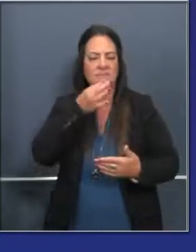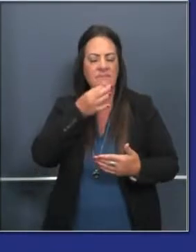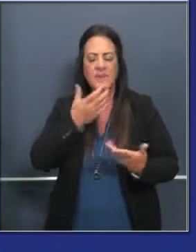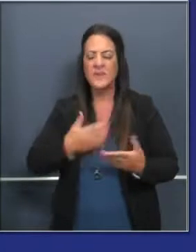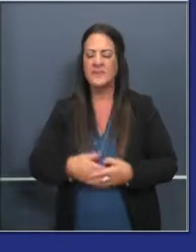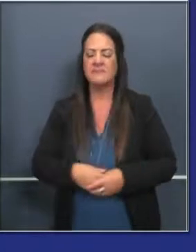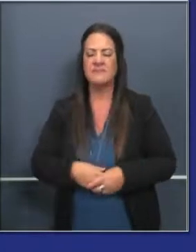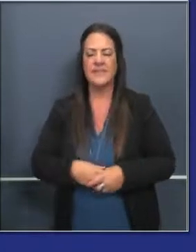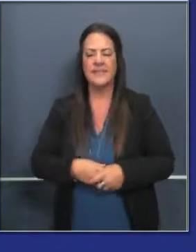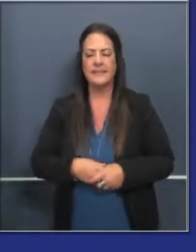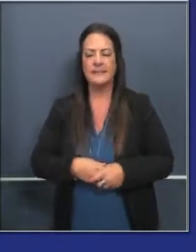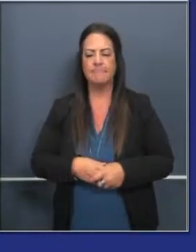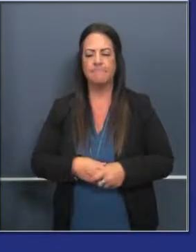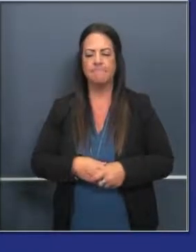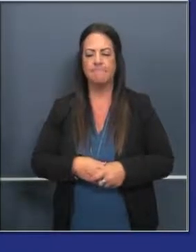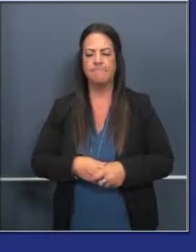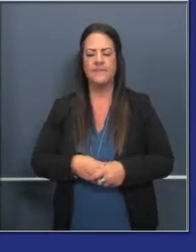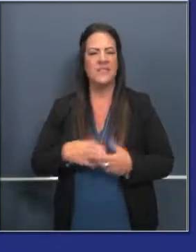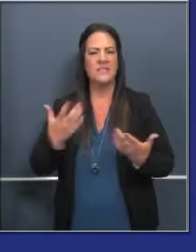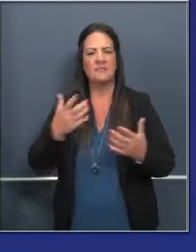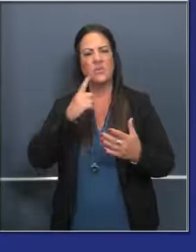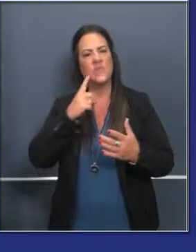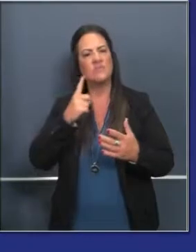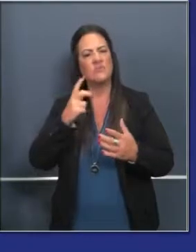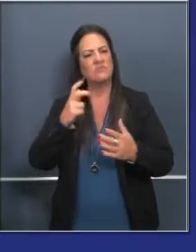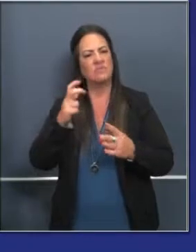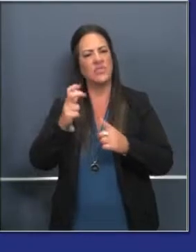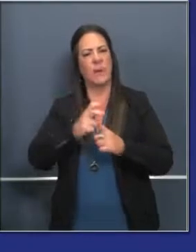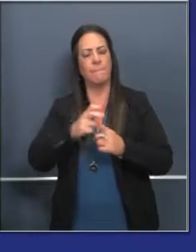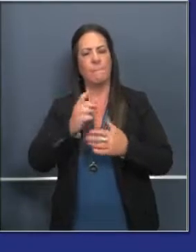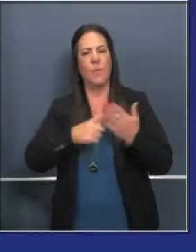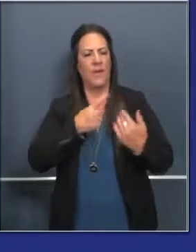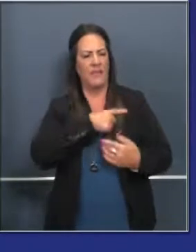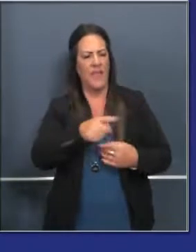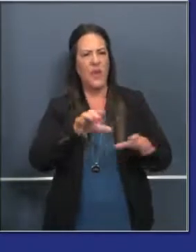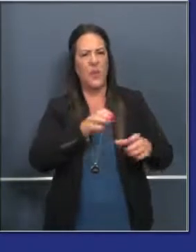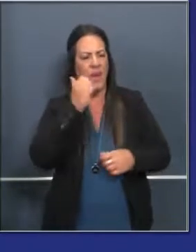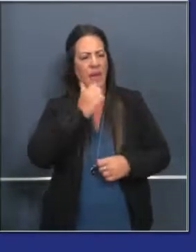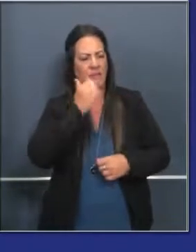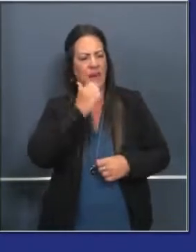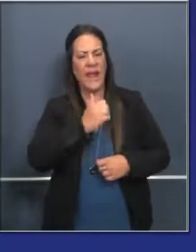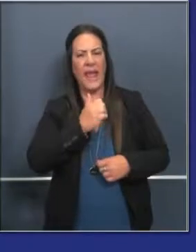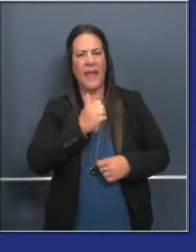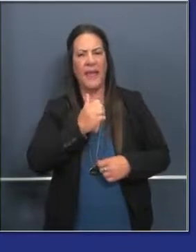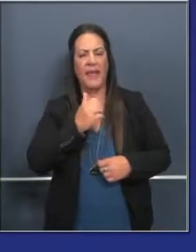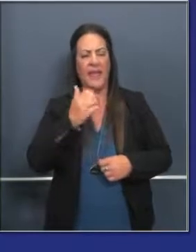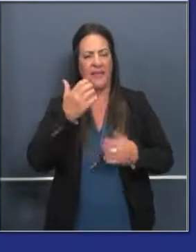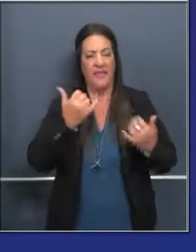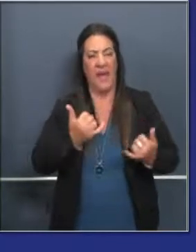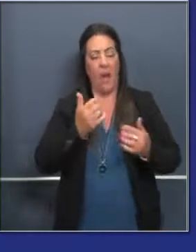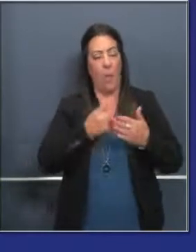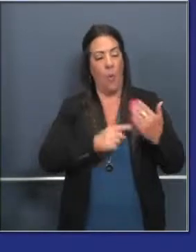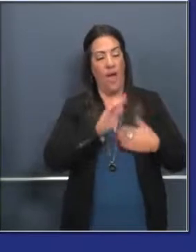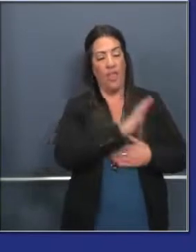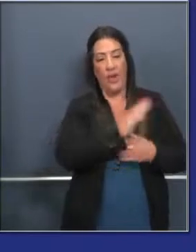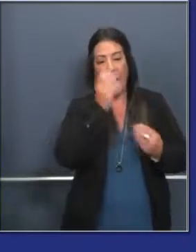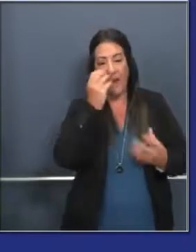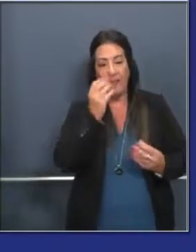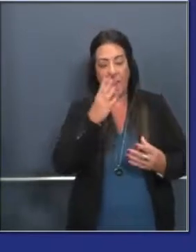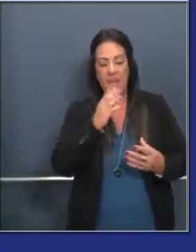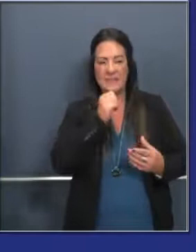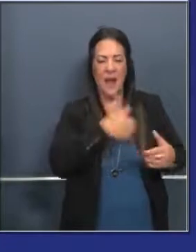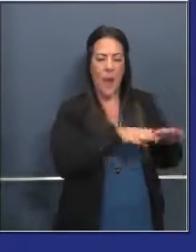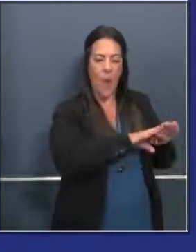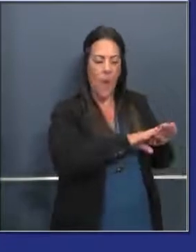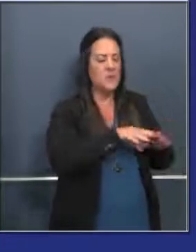data expertise that they provide, second to none. It's the kind of work that they do every single day, where now we're opening up to all of you. We're opening